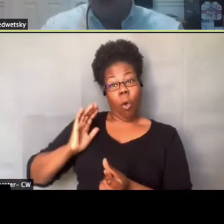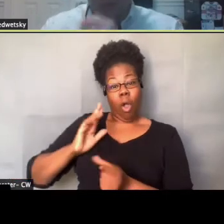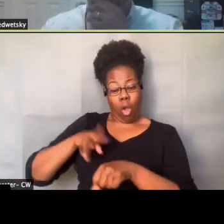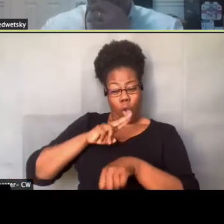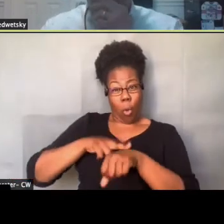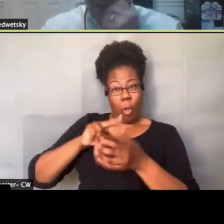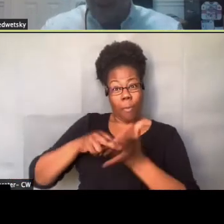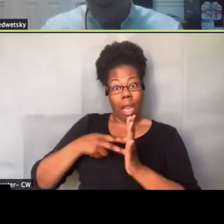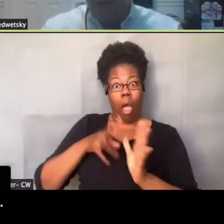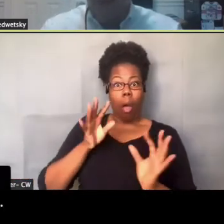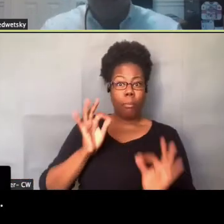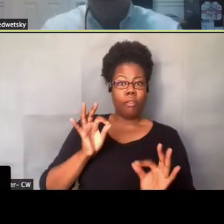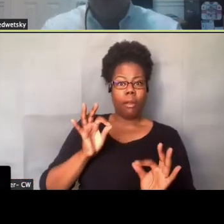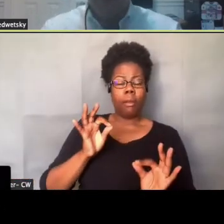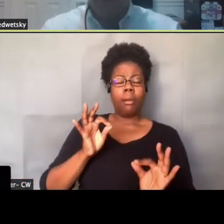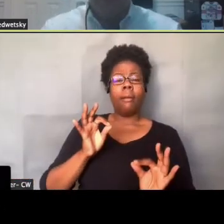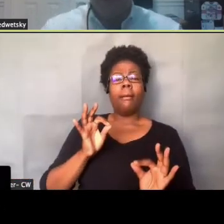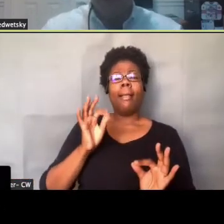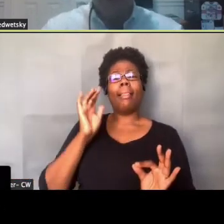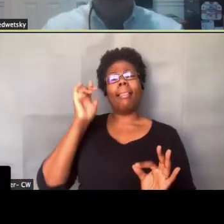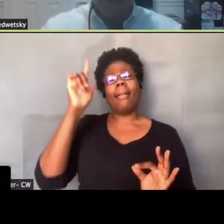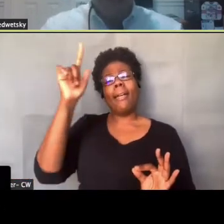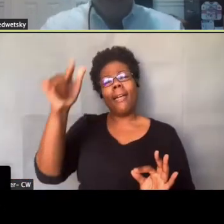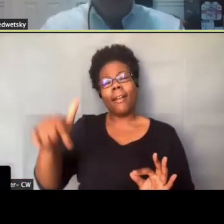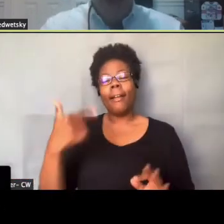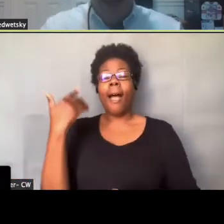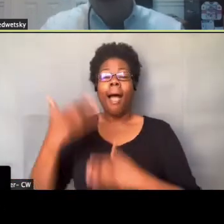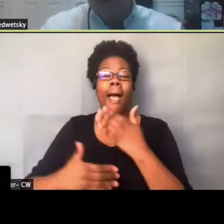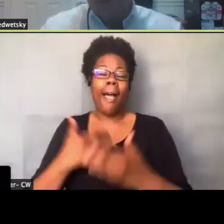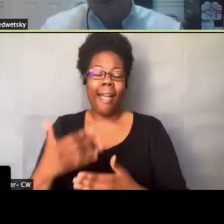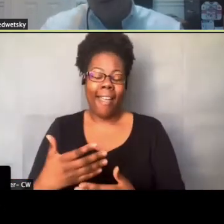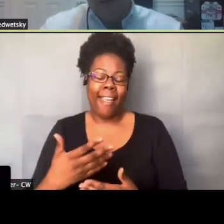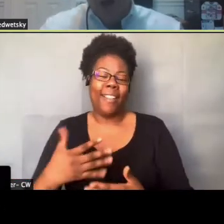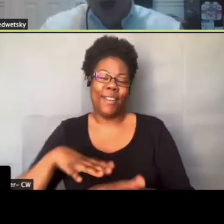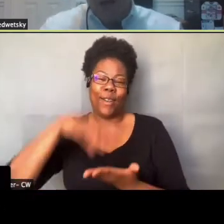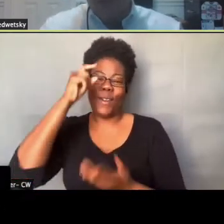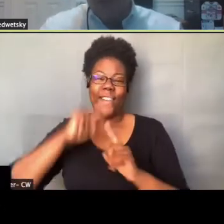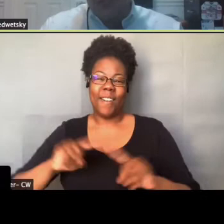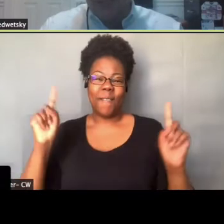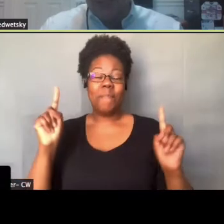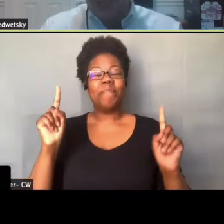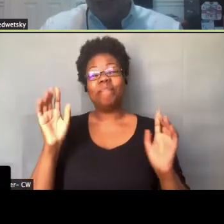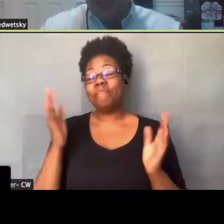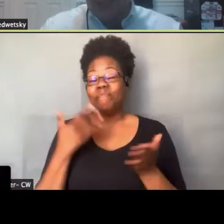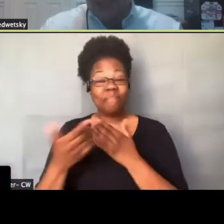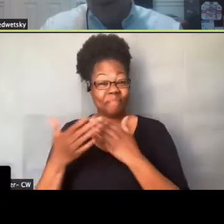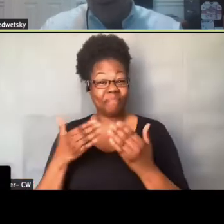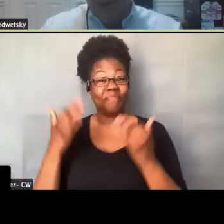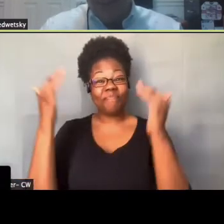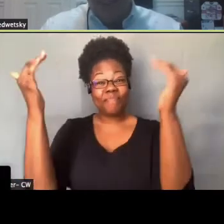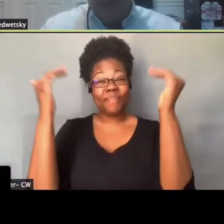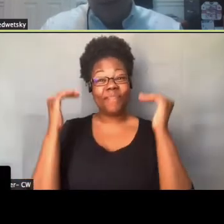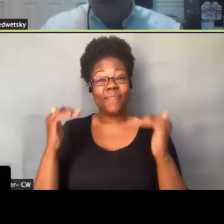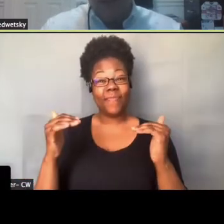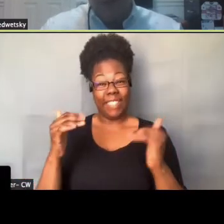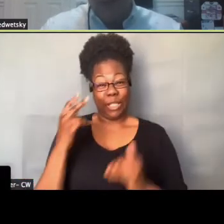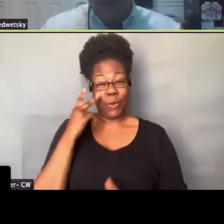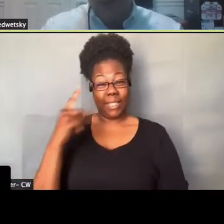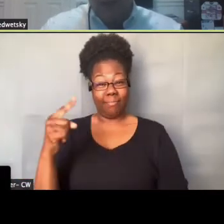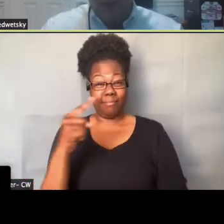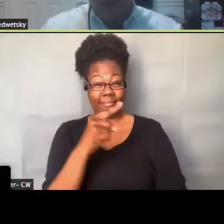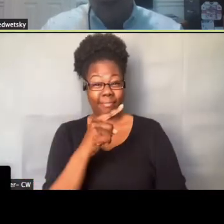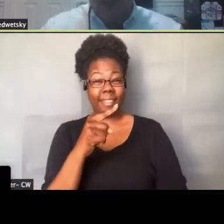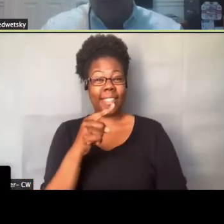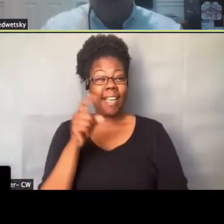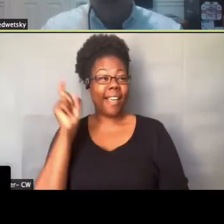that I learned later on in life. But anyway, then I want you to see, you see this hearing aid? This is what a hearing